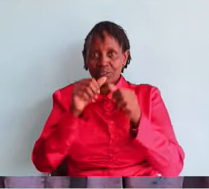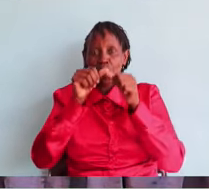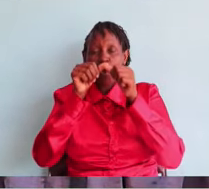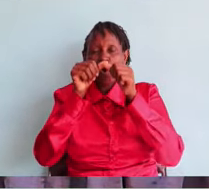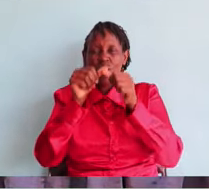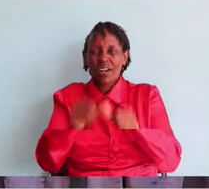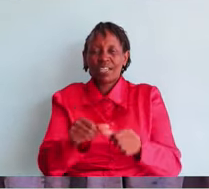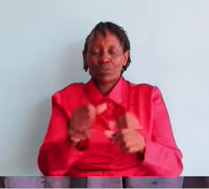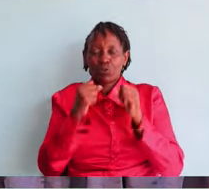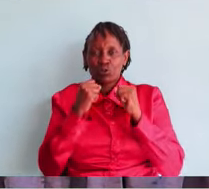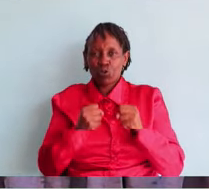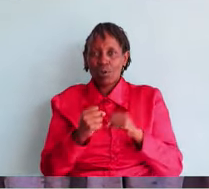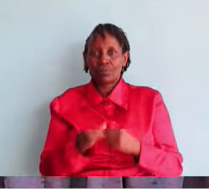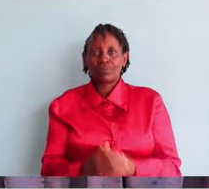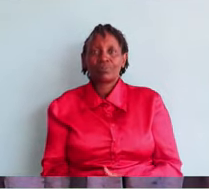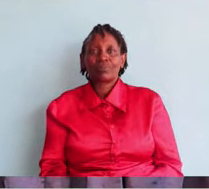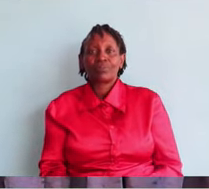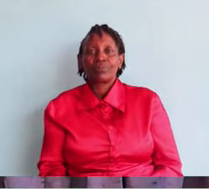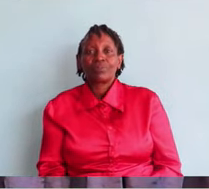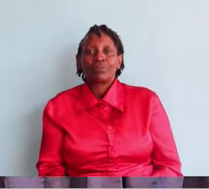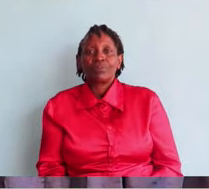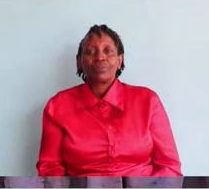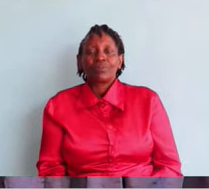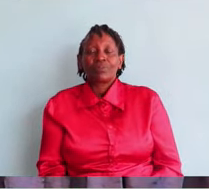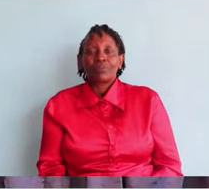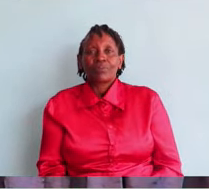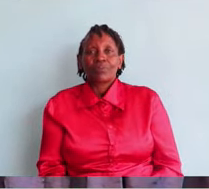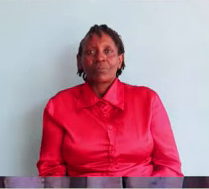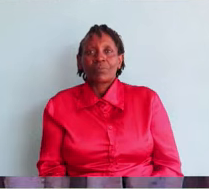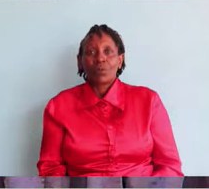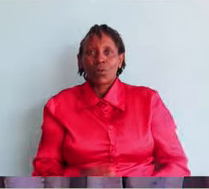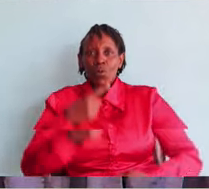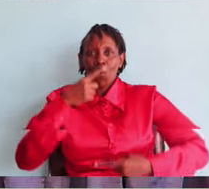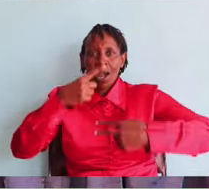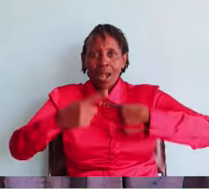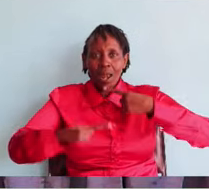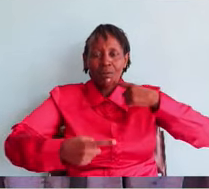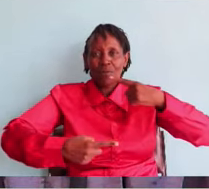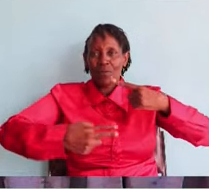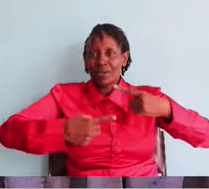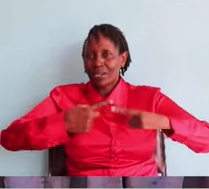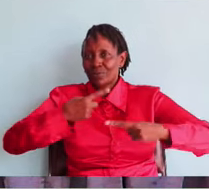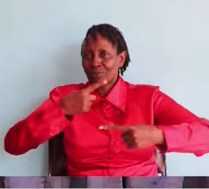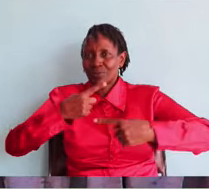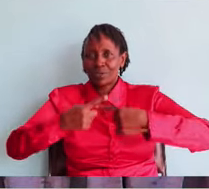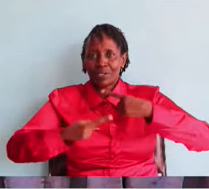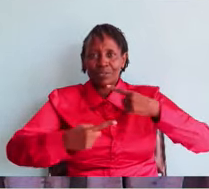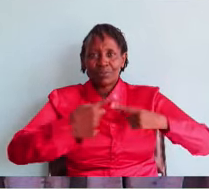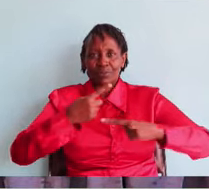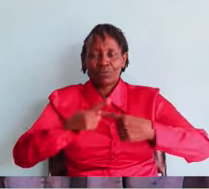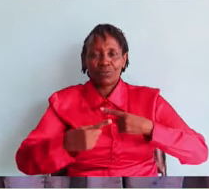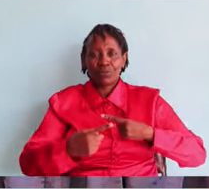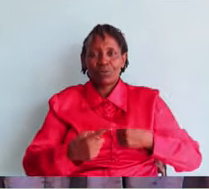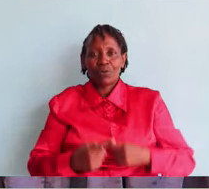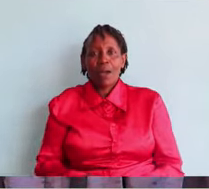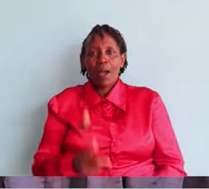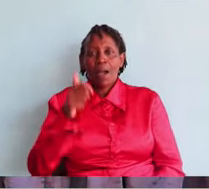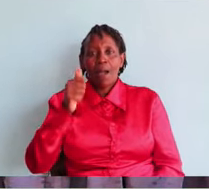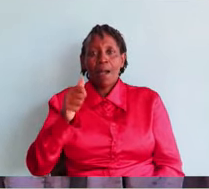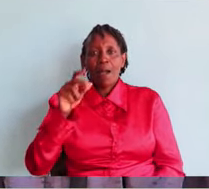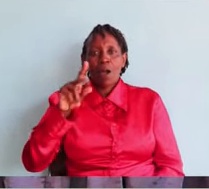steadfastly, that means persisting in and continuing in the apostles' teaching